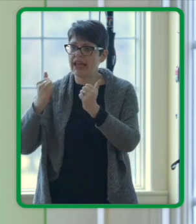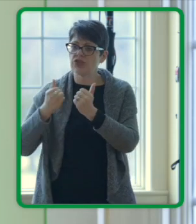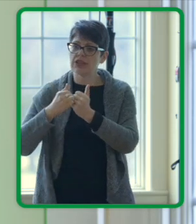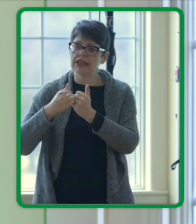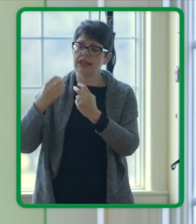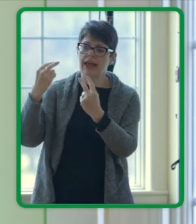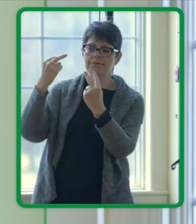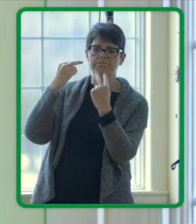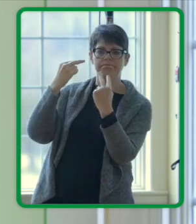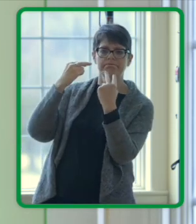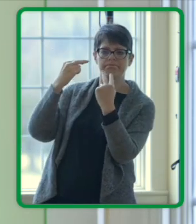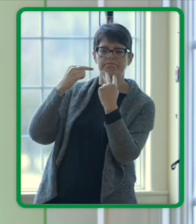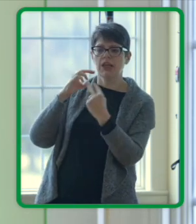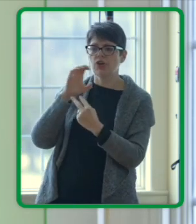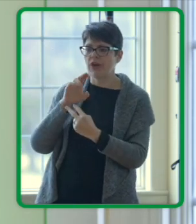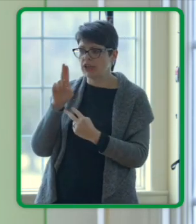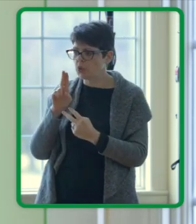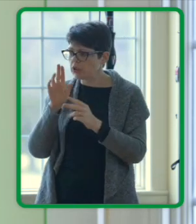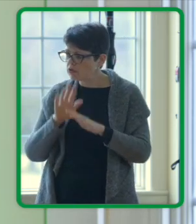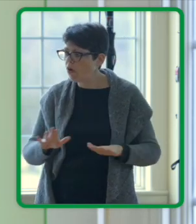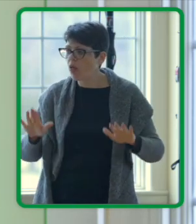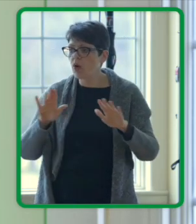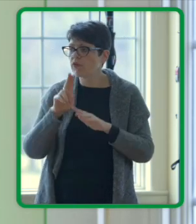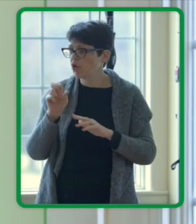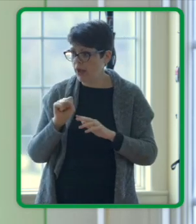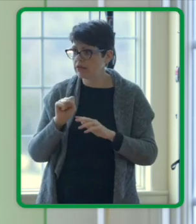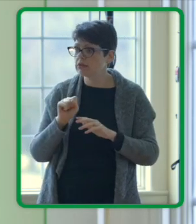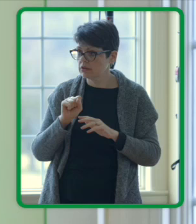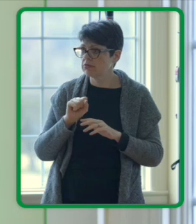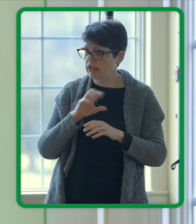credit unions across the country, including our own.